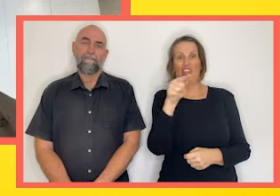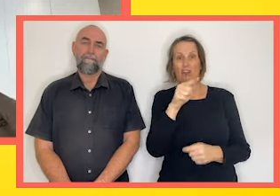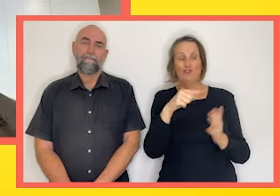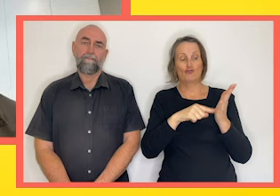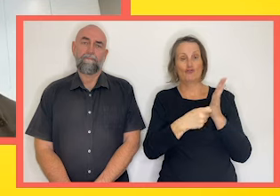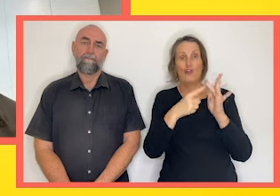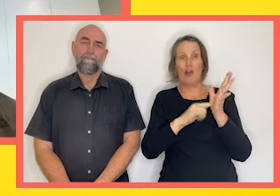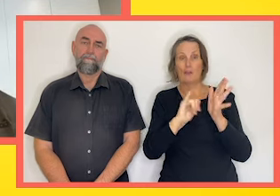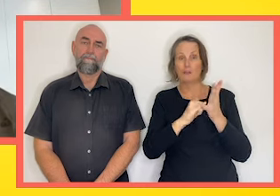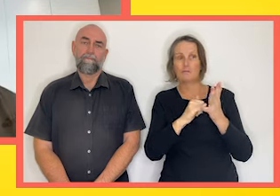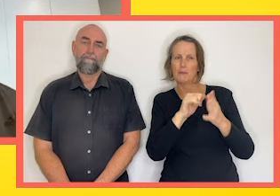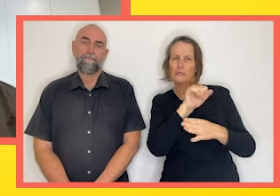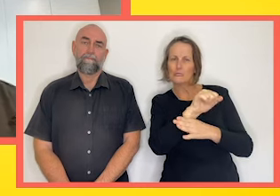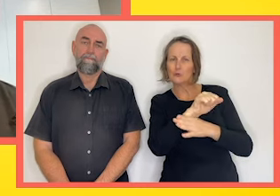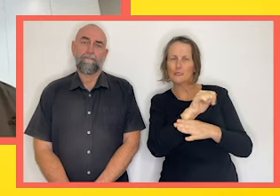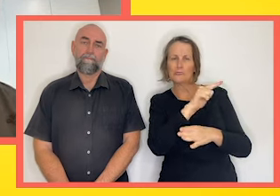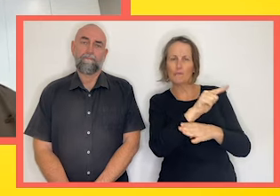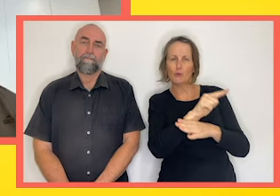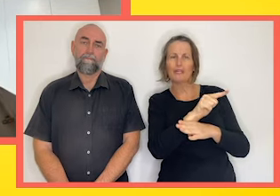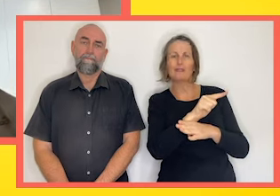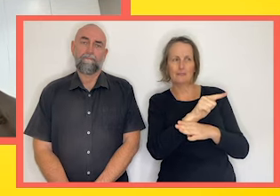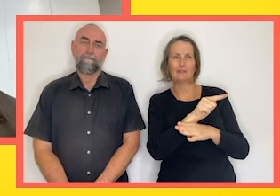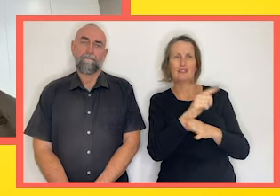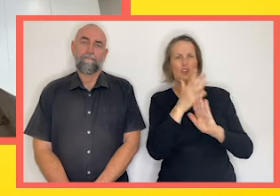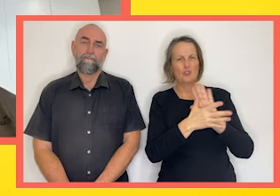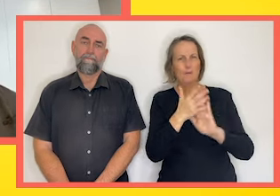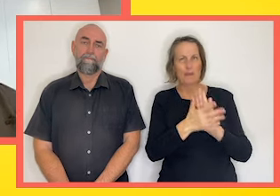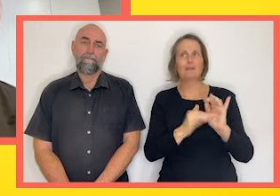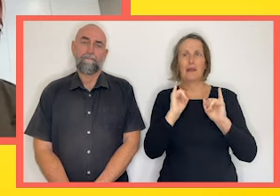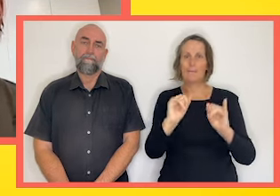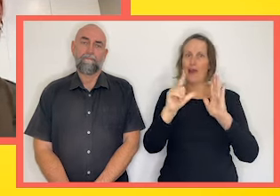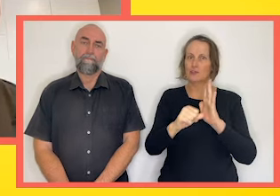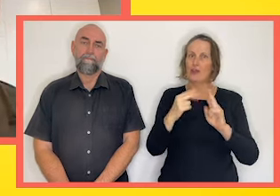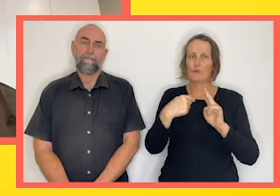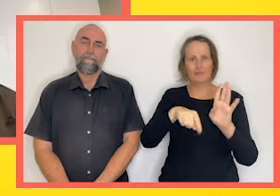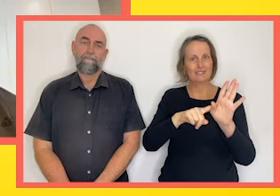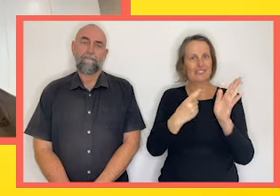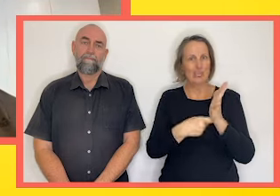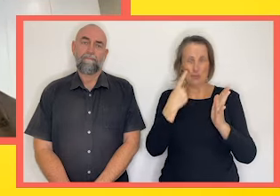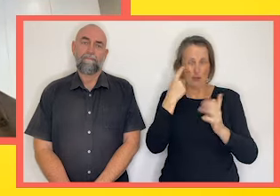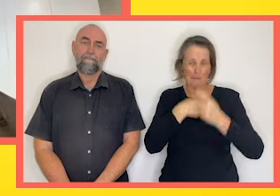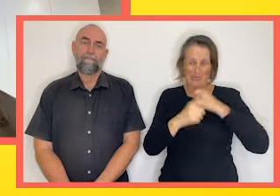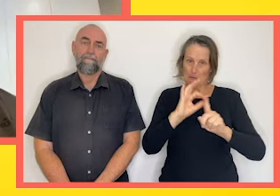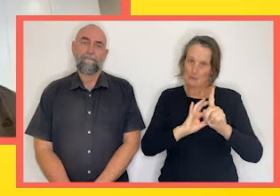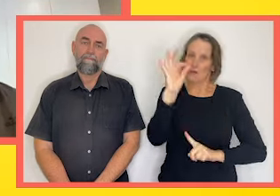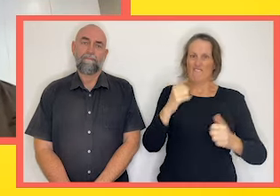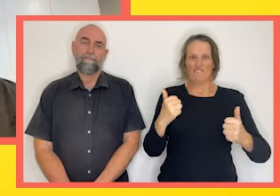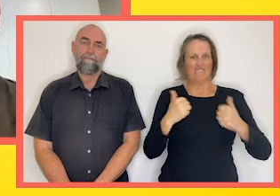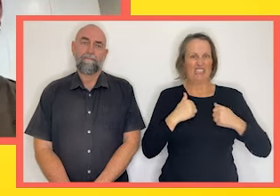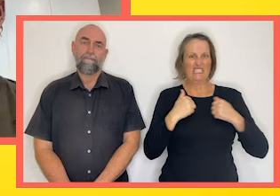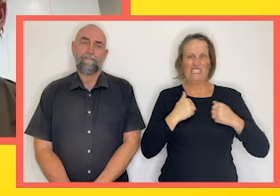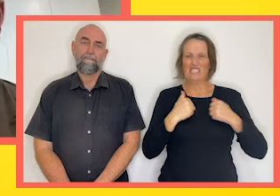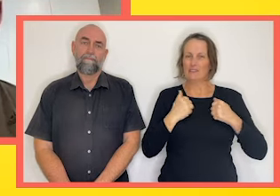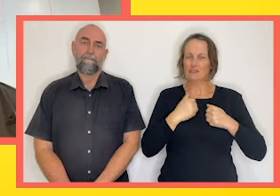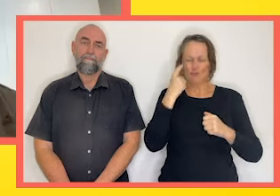their trials in about 6-7 weeks. So we're in a really sucky time of the year where we're just trying to get as fit as we can. And then as we get